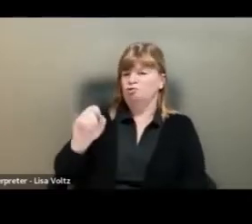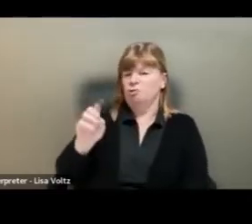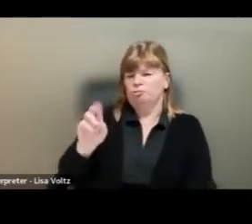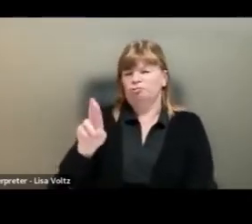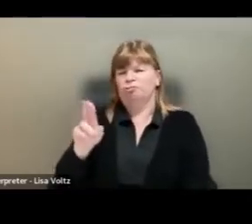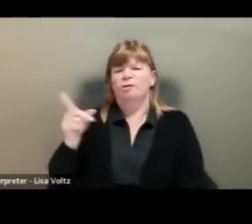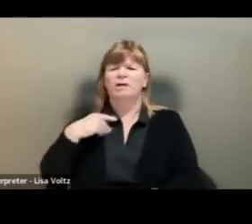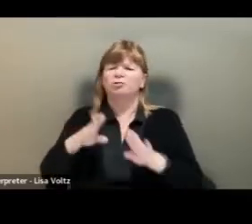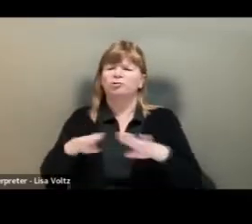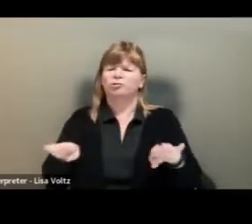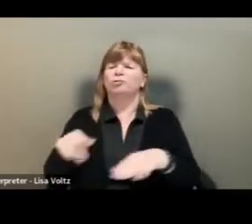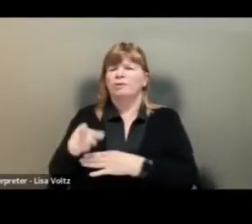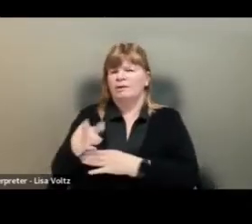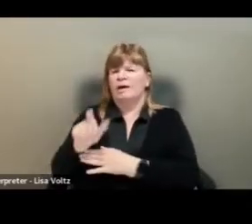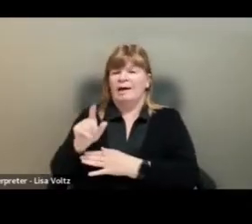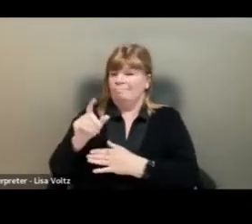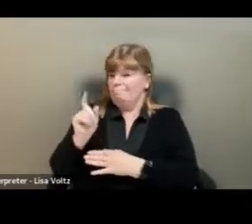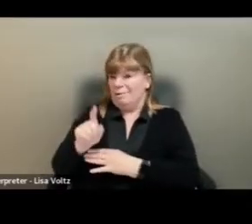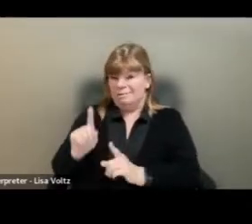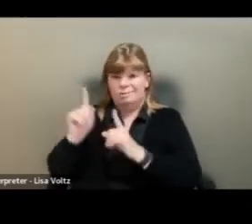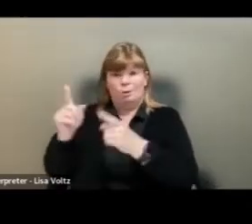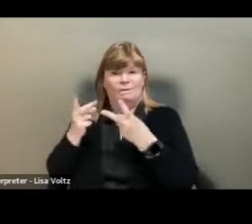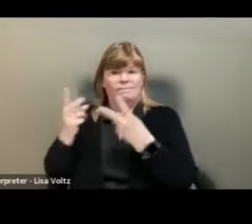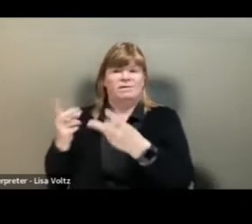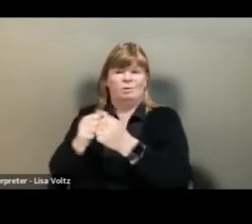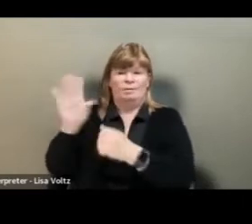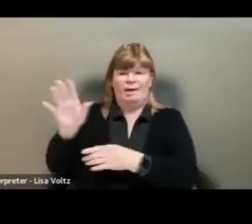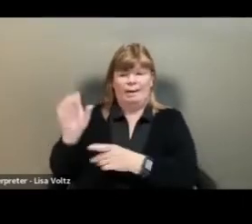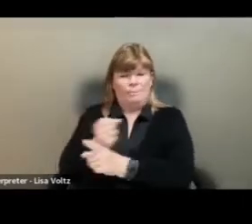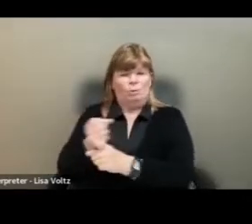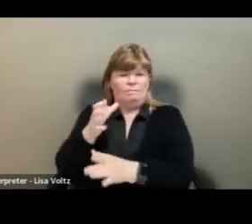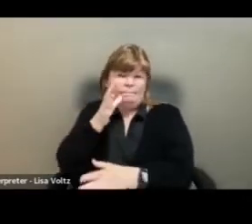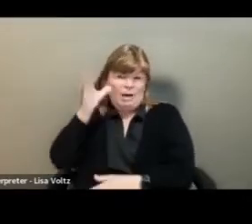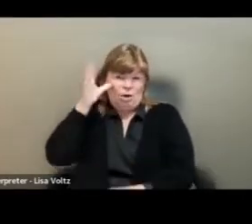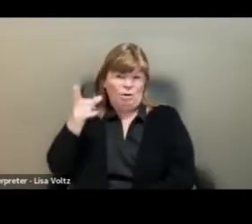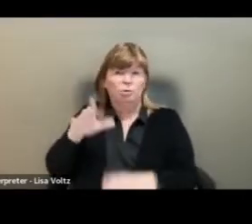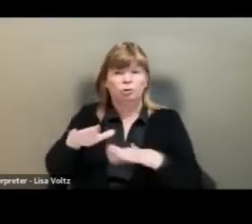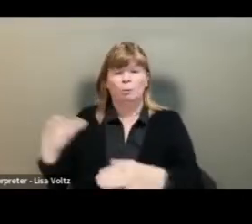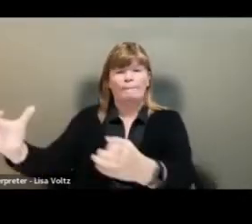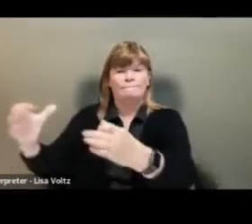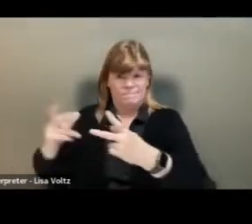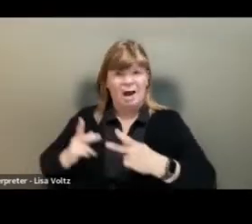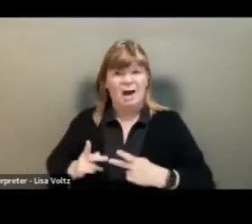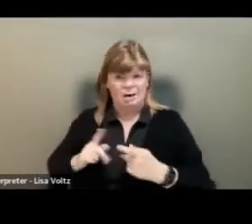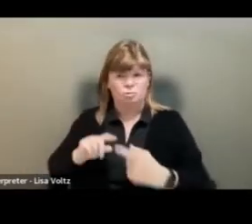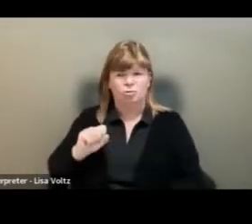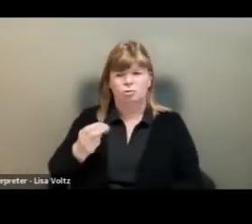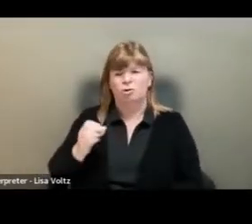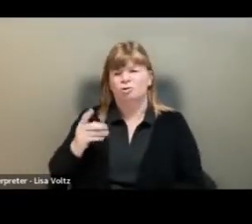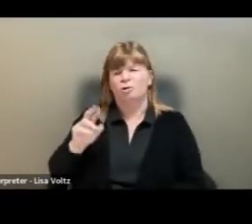were children who had to go on visitation with their, abusive parent, and the children would come back to the shelter